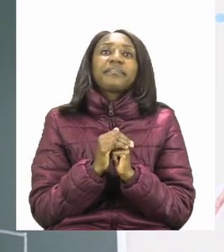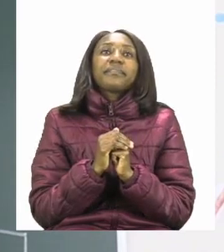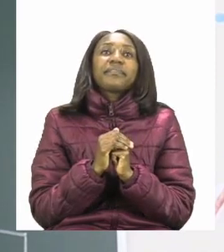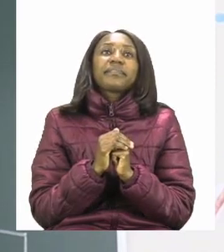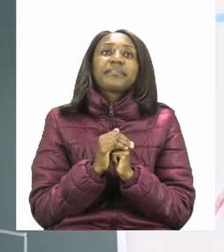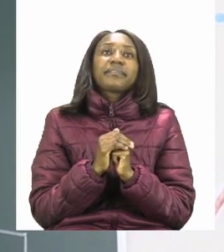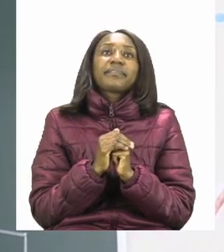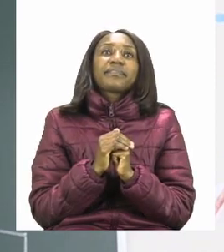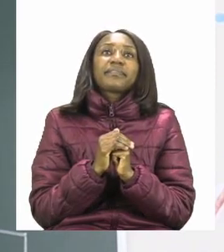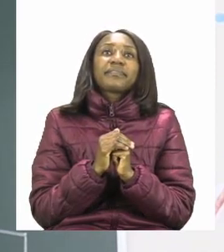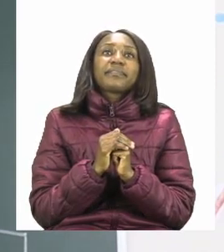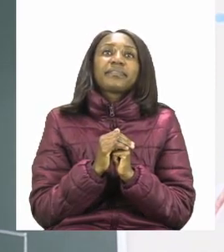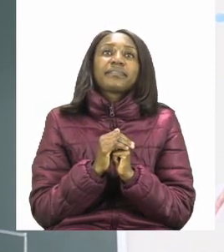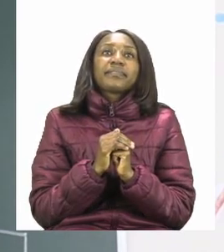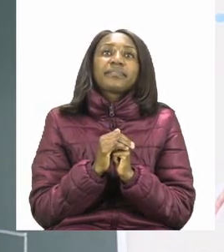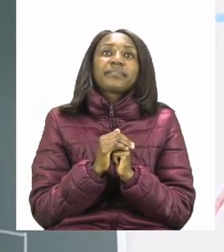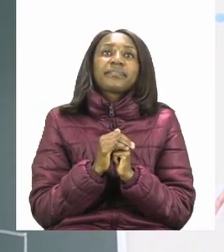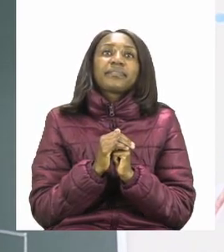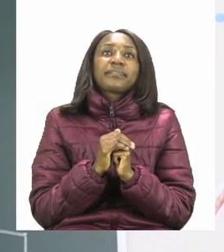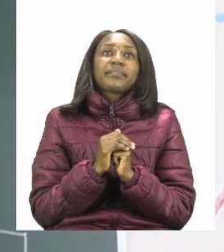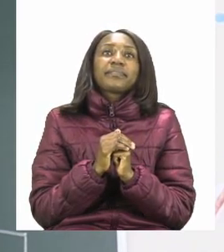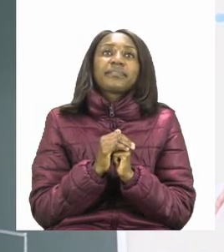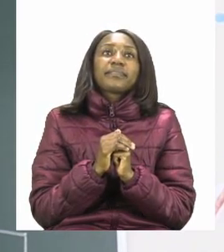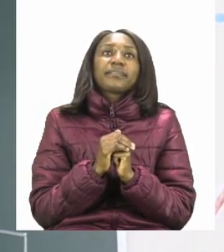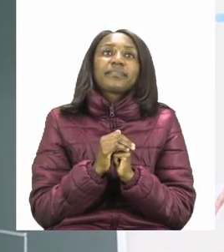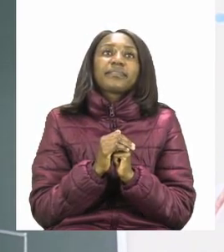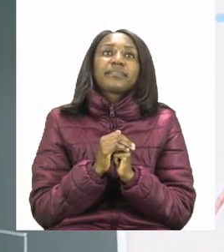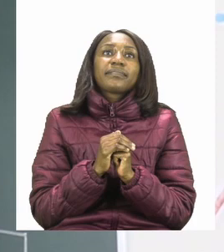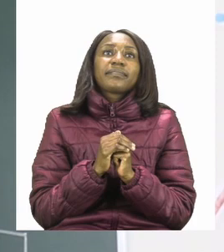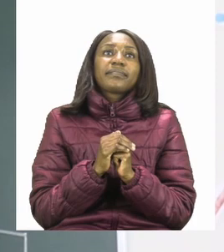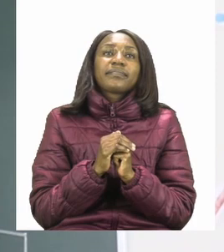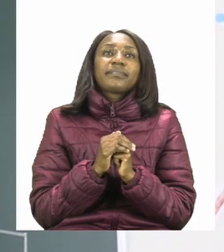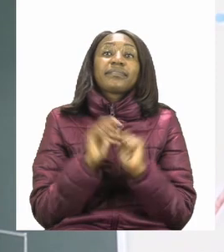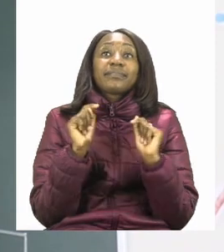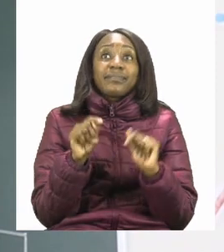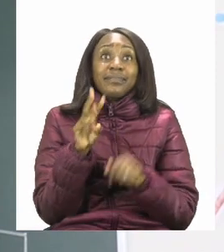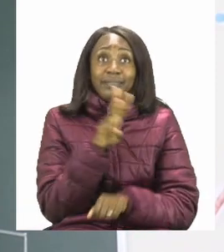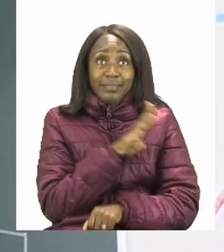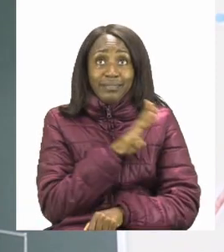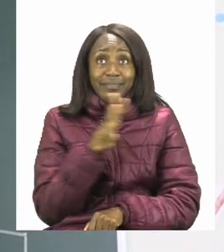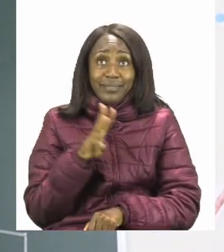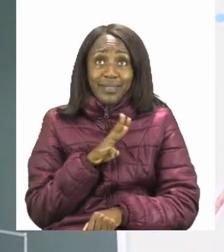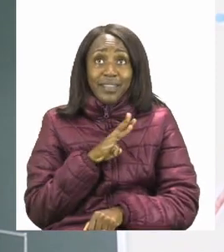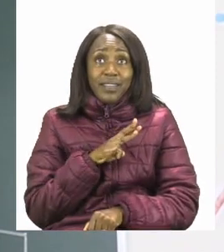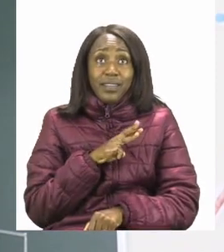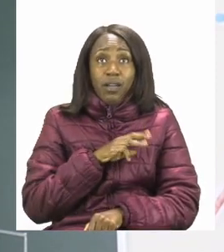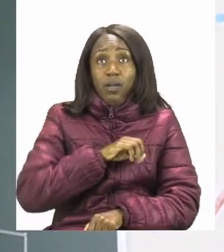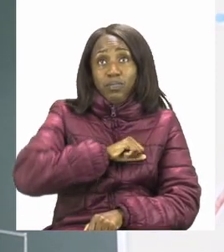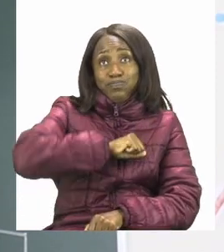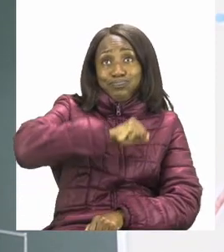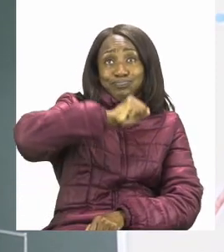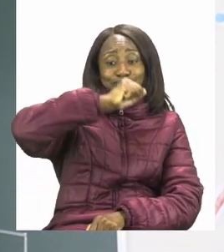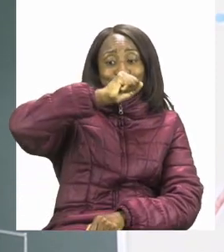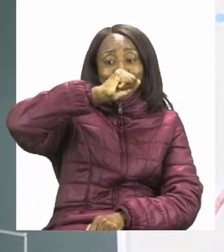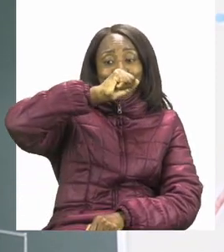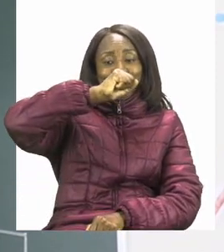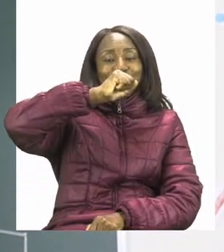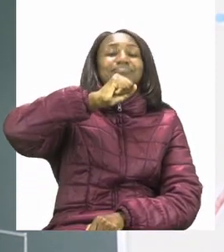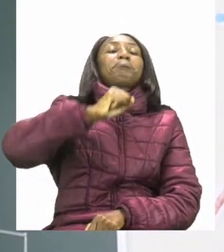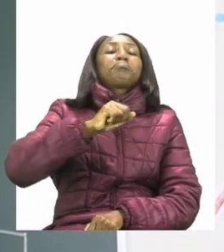29. Now we have said that 33 is bigger than